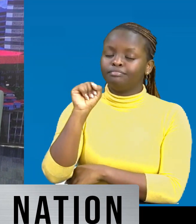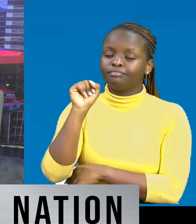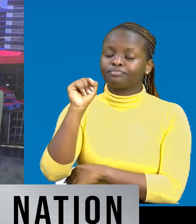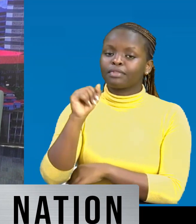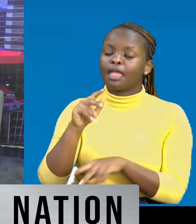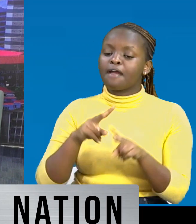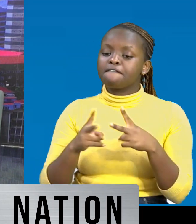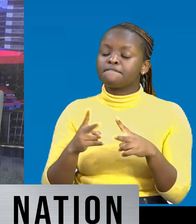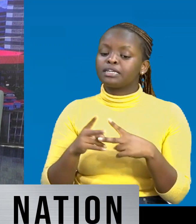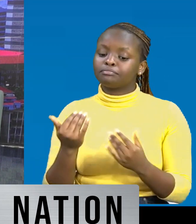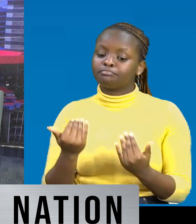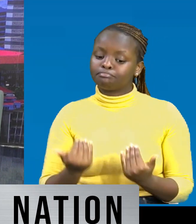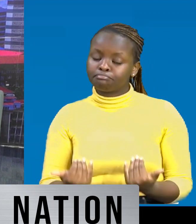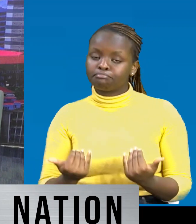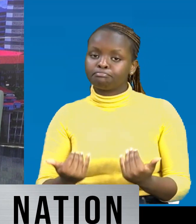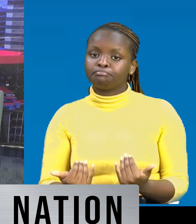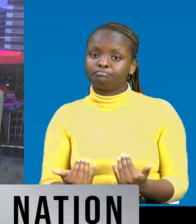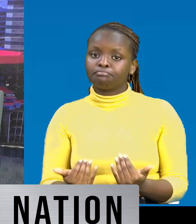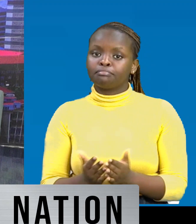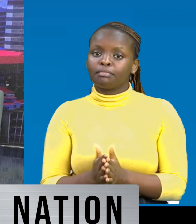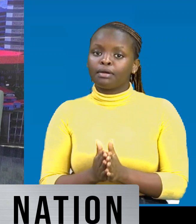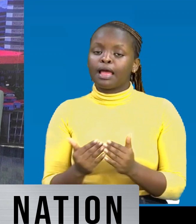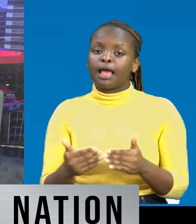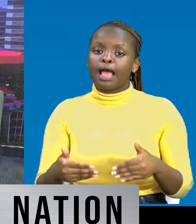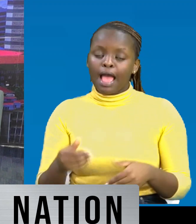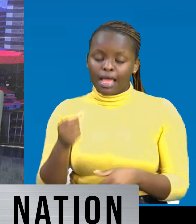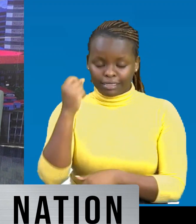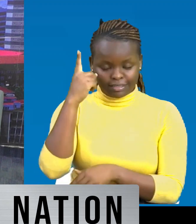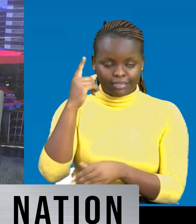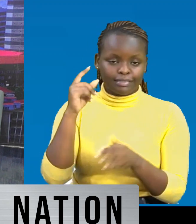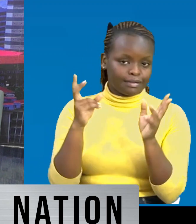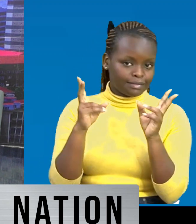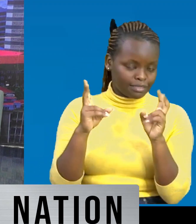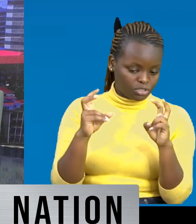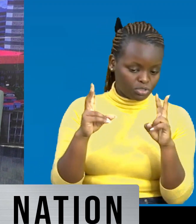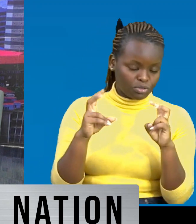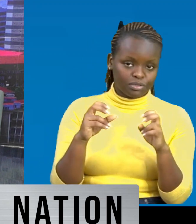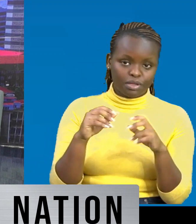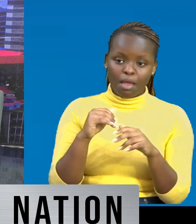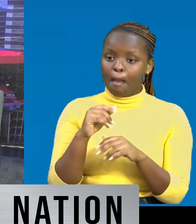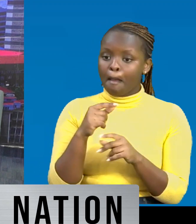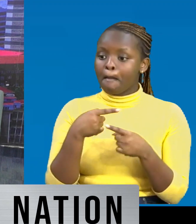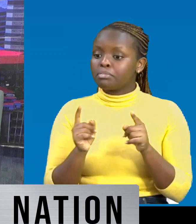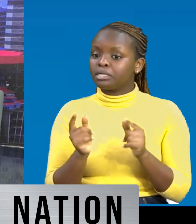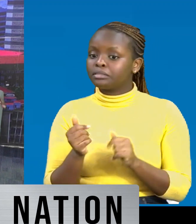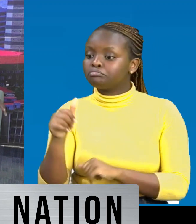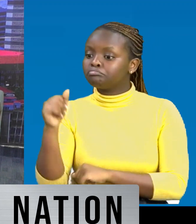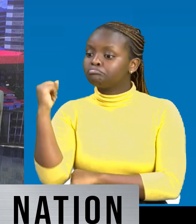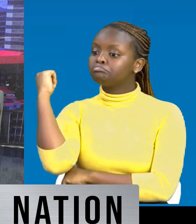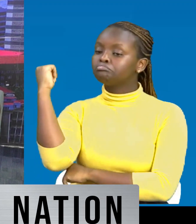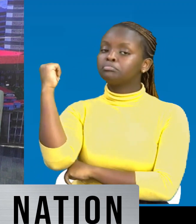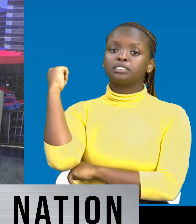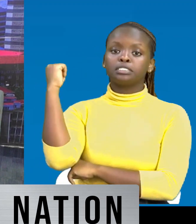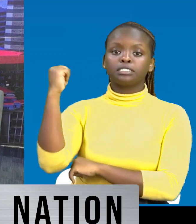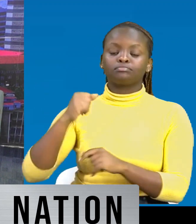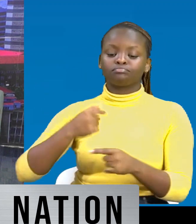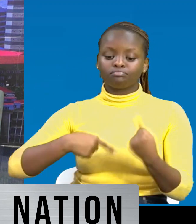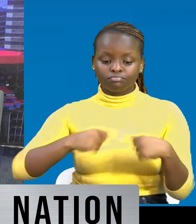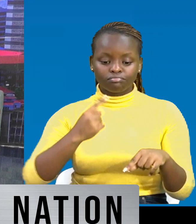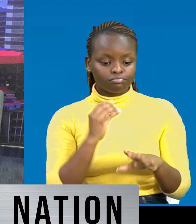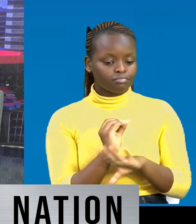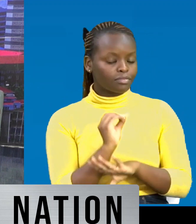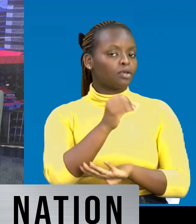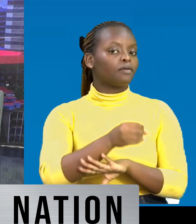very articulate, and is a person who understands issues. But then when it becomes now the politics has begun to win him over, it's